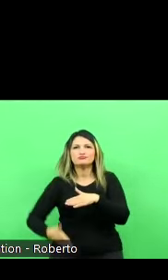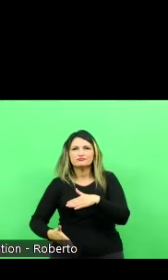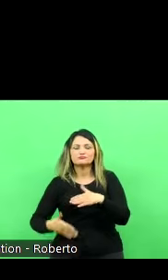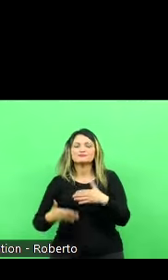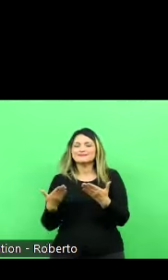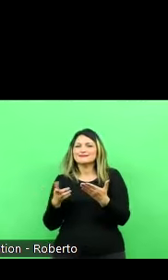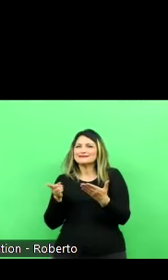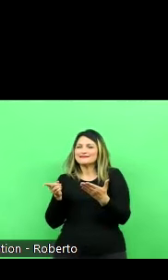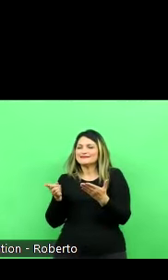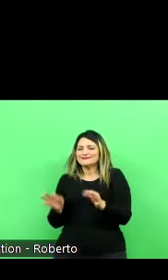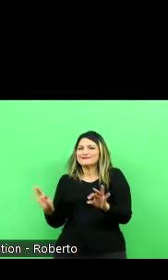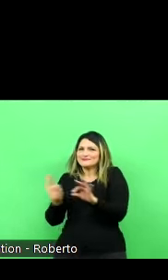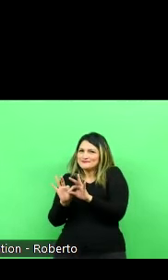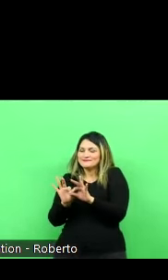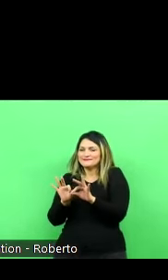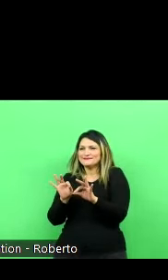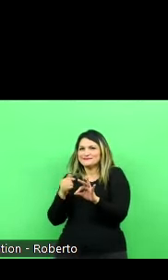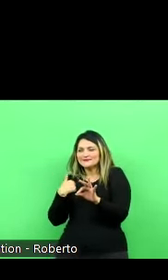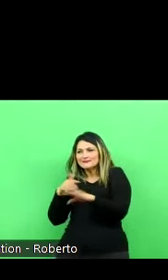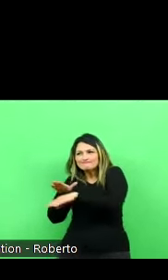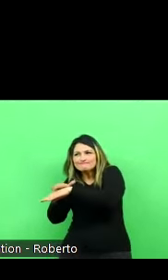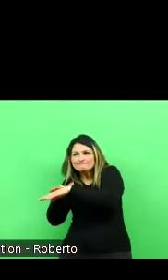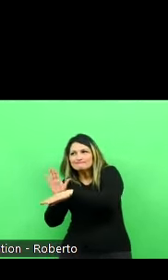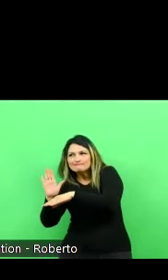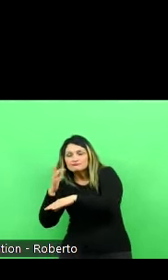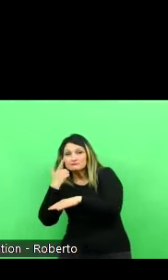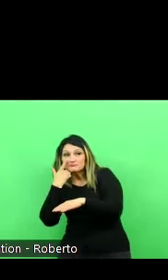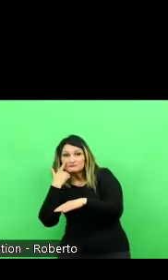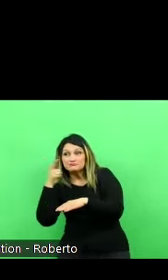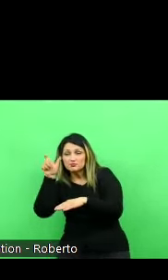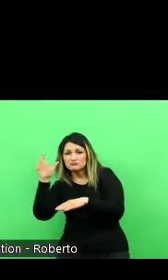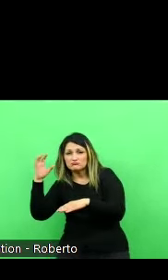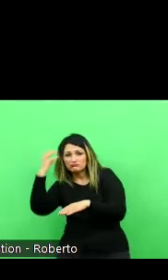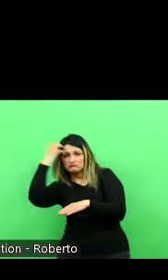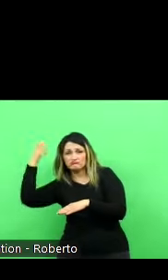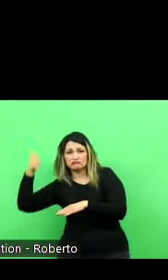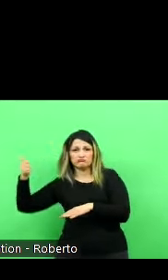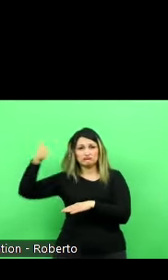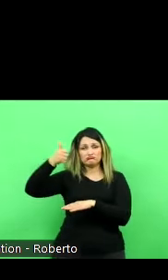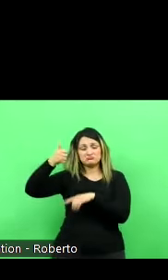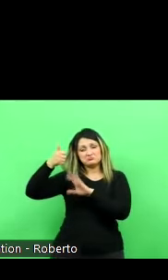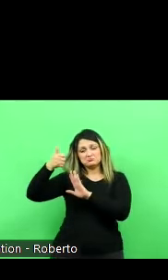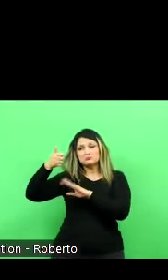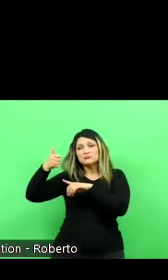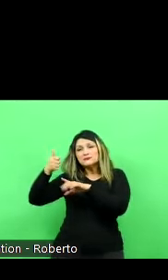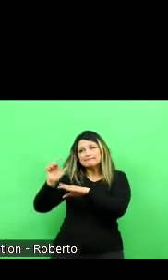take measures, for example, to do with infrastructure, community measures, we ensure that they have